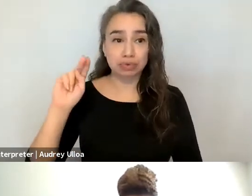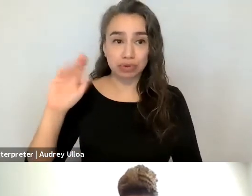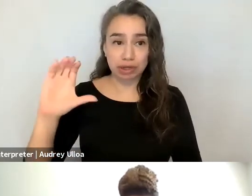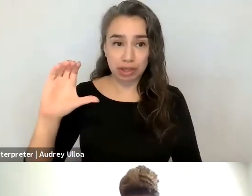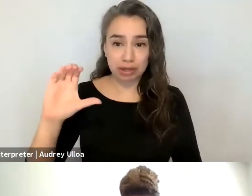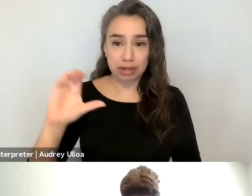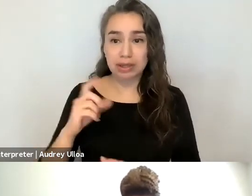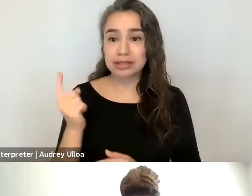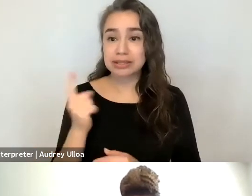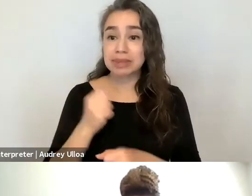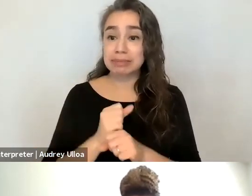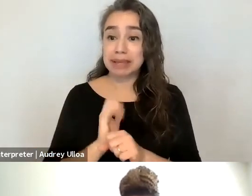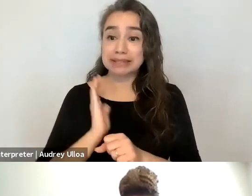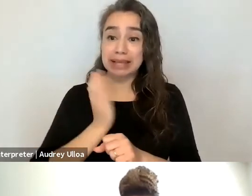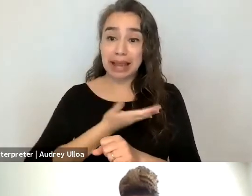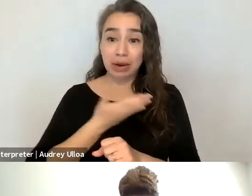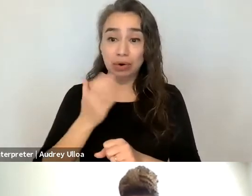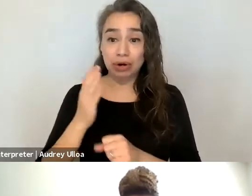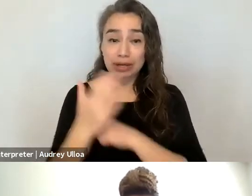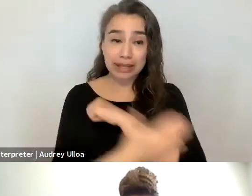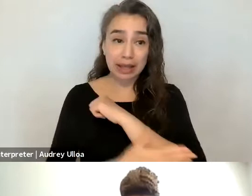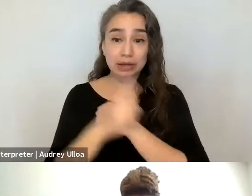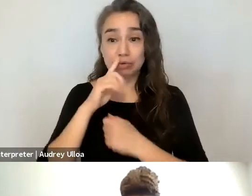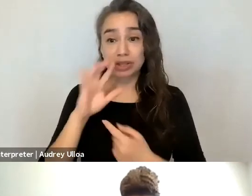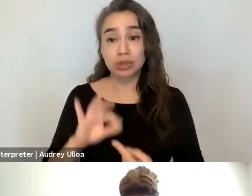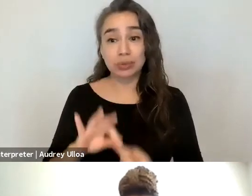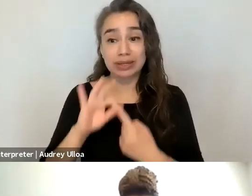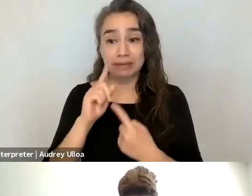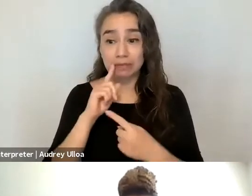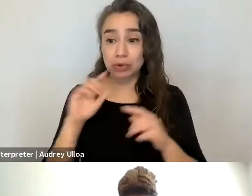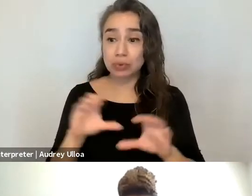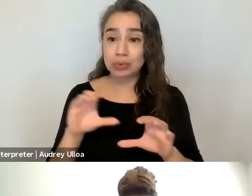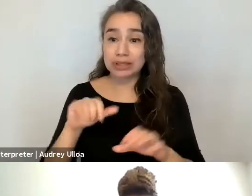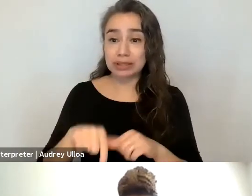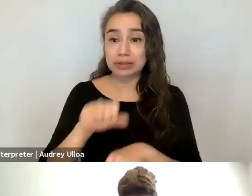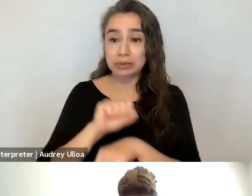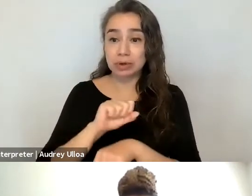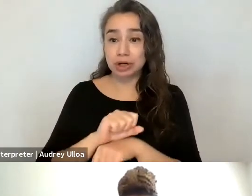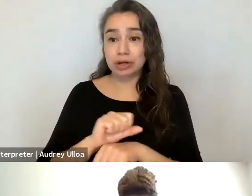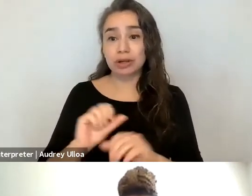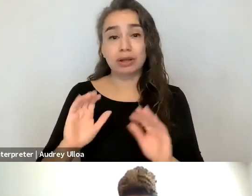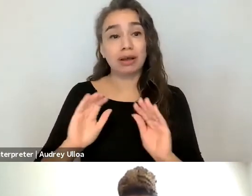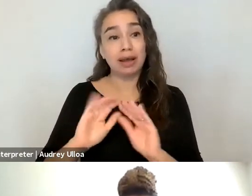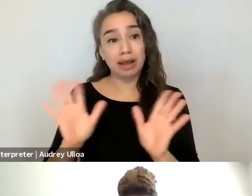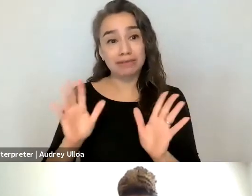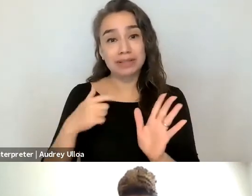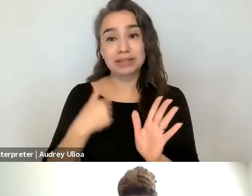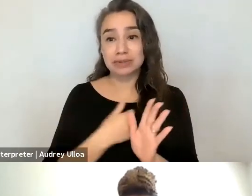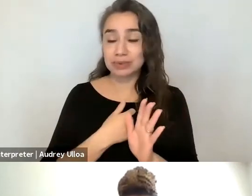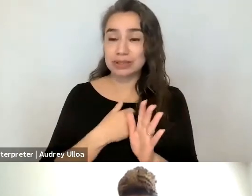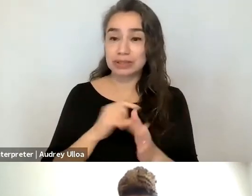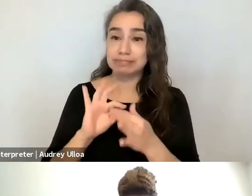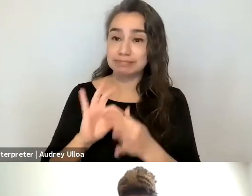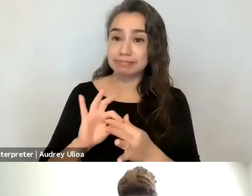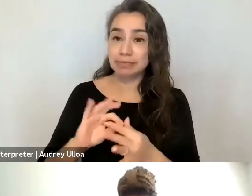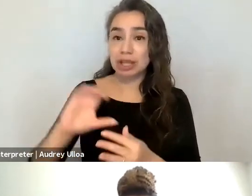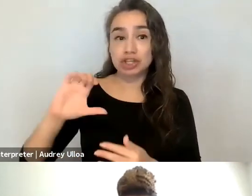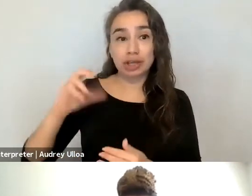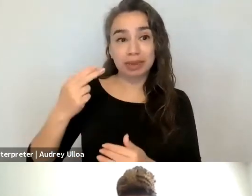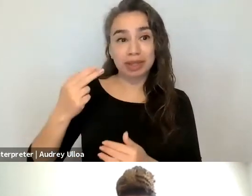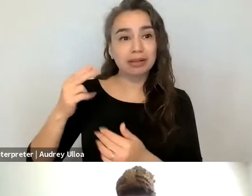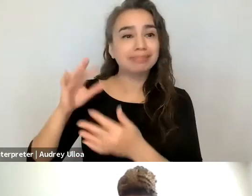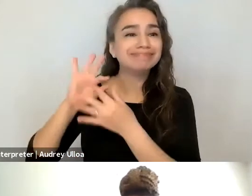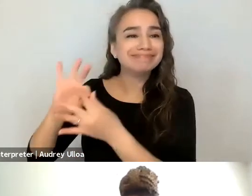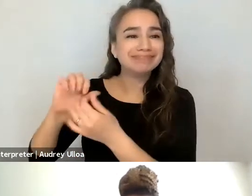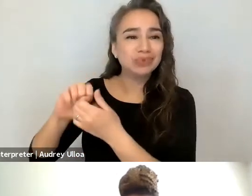makes our county really unique in terms of doing this work is that obviously we associate Chapel Hill with the university.